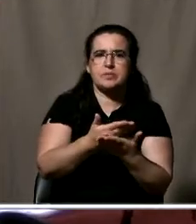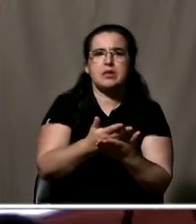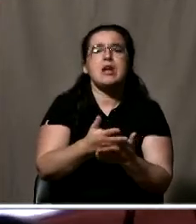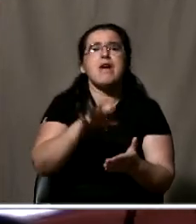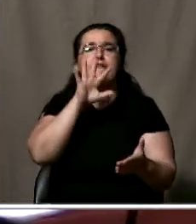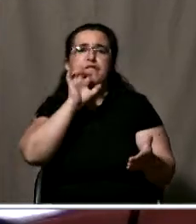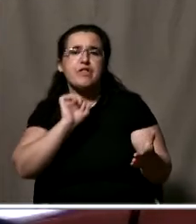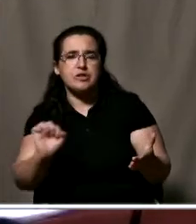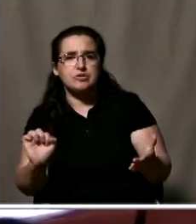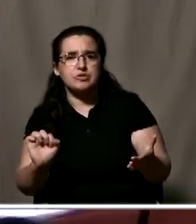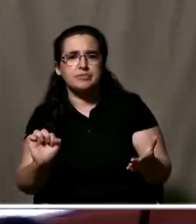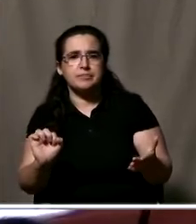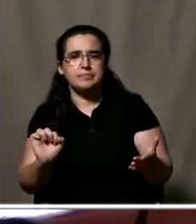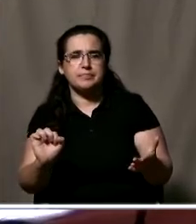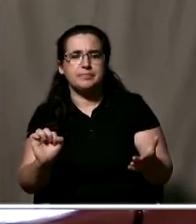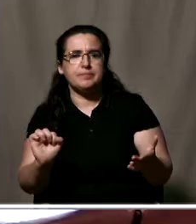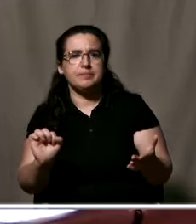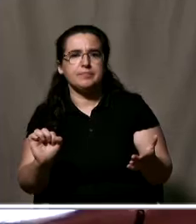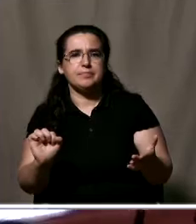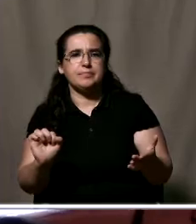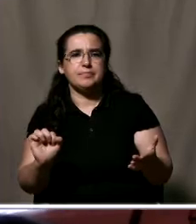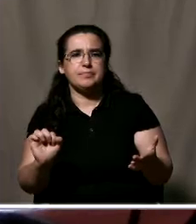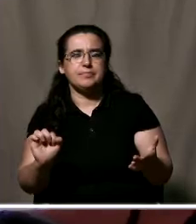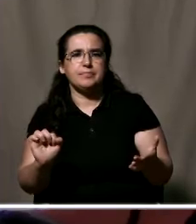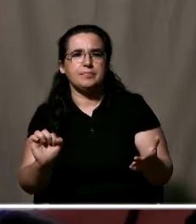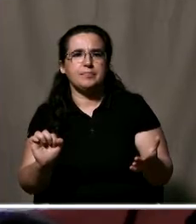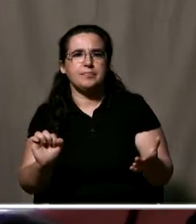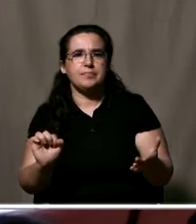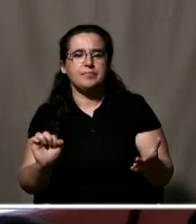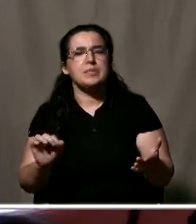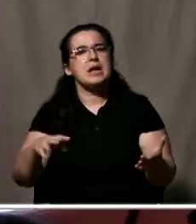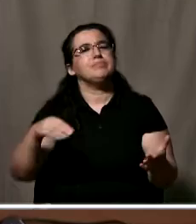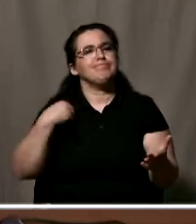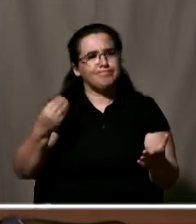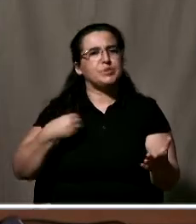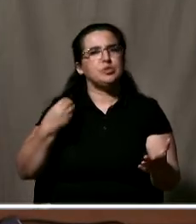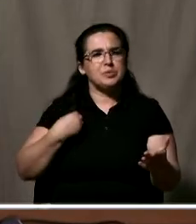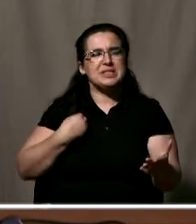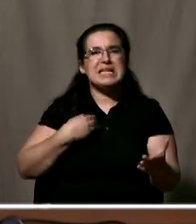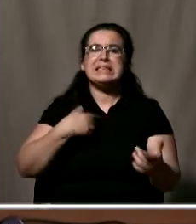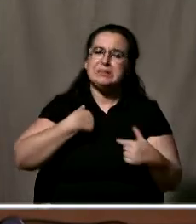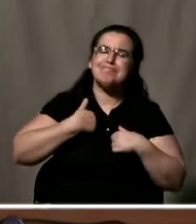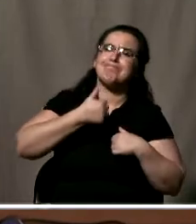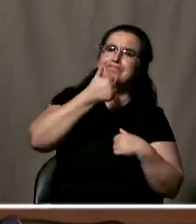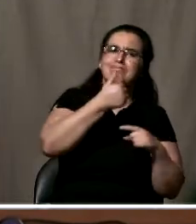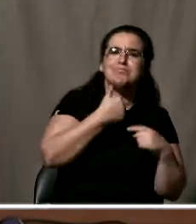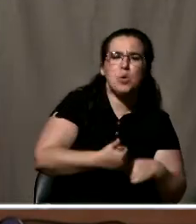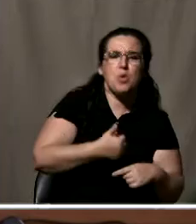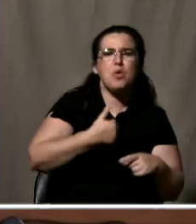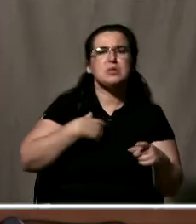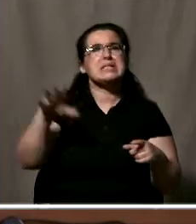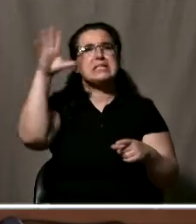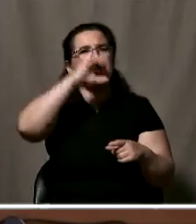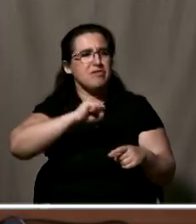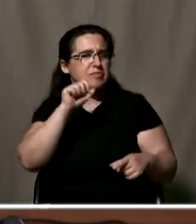Com as suas crianças. They worry about whether they're good enough to be saved in God's kingdom. Talvez se preocupem se são bons o suficiente para serem salvos. They